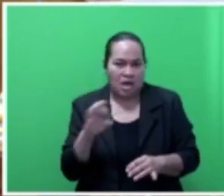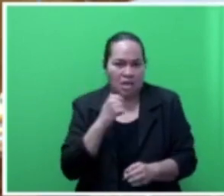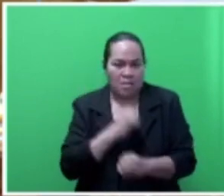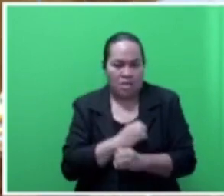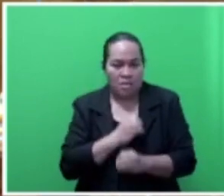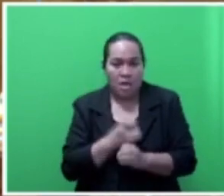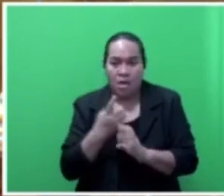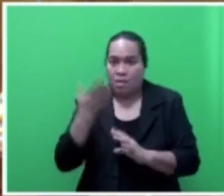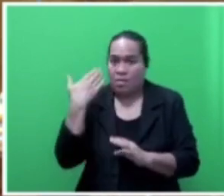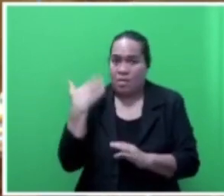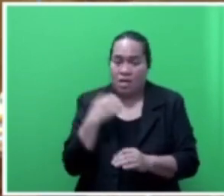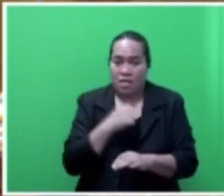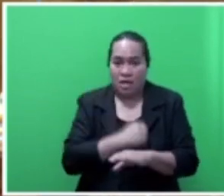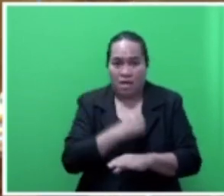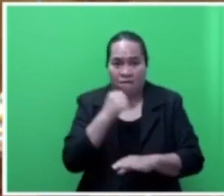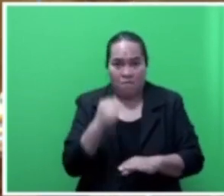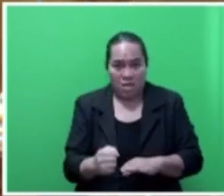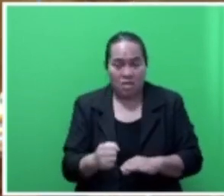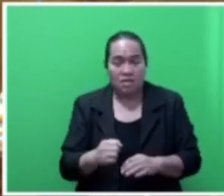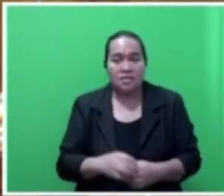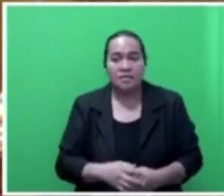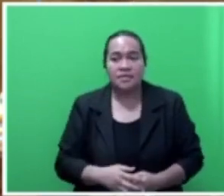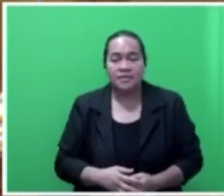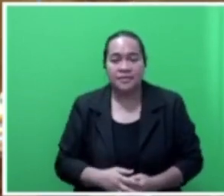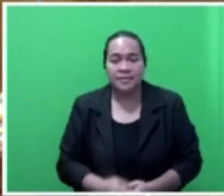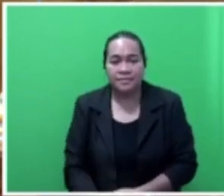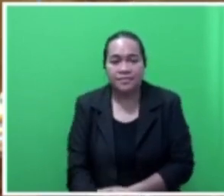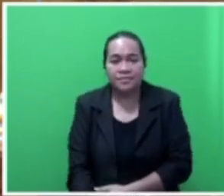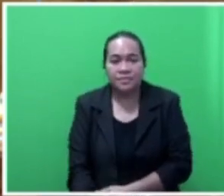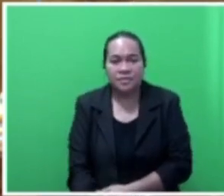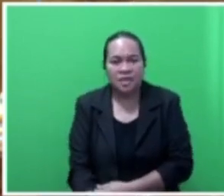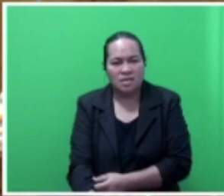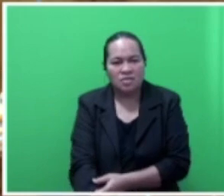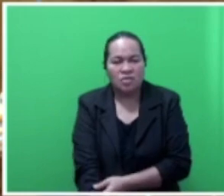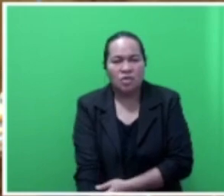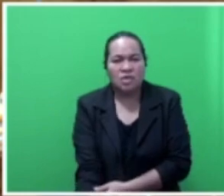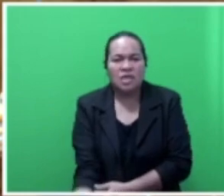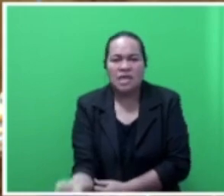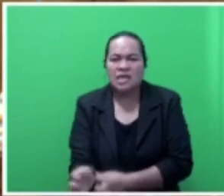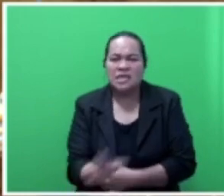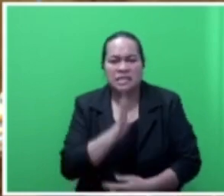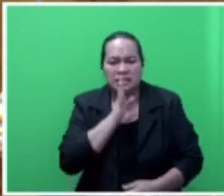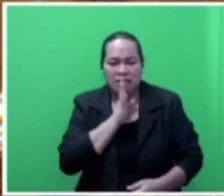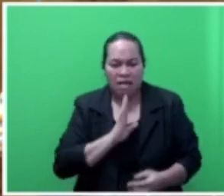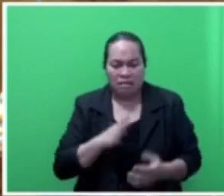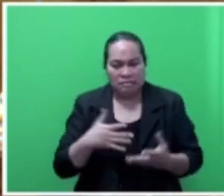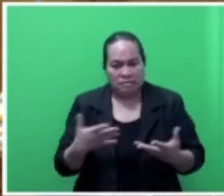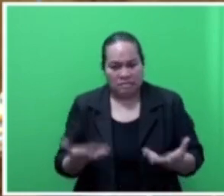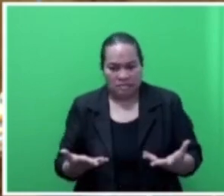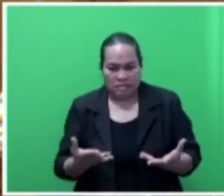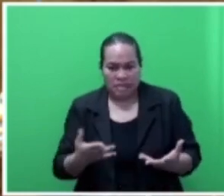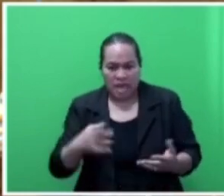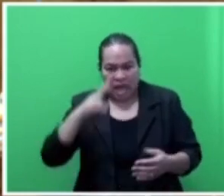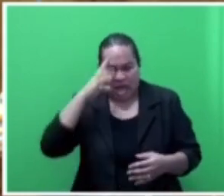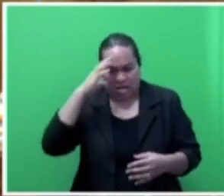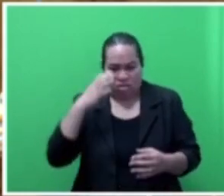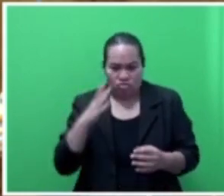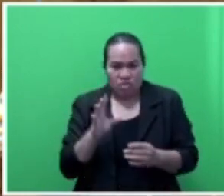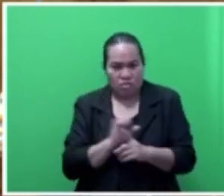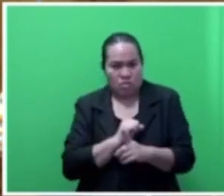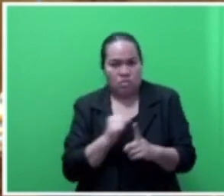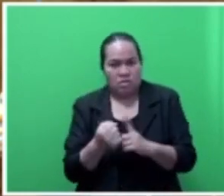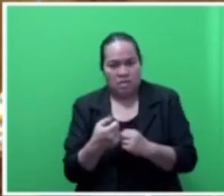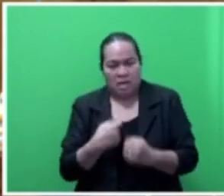previously under previous government regimes. It is unfortunate that the nation's status has been downgraded, which is